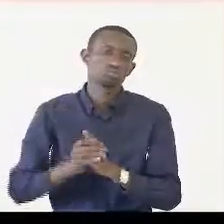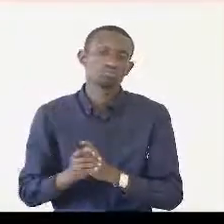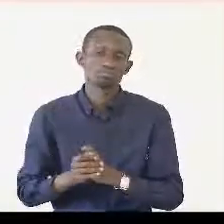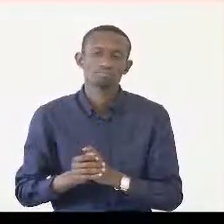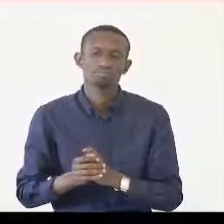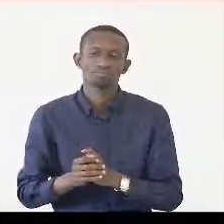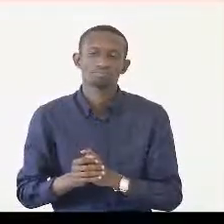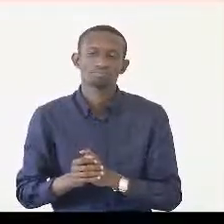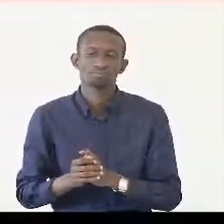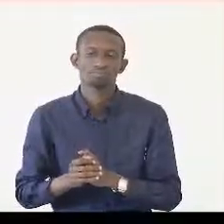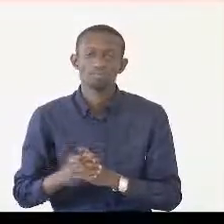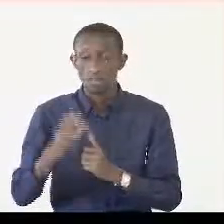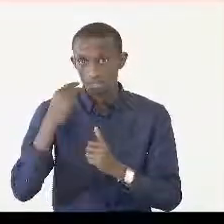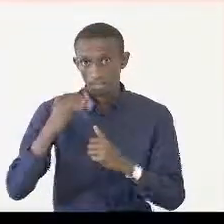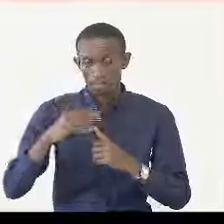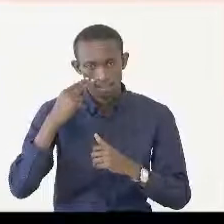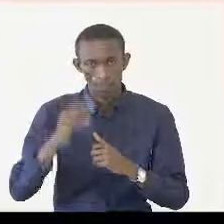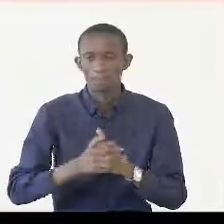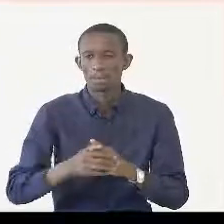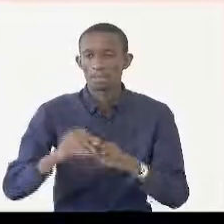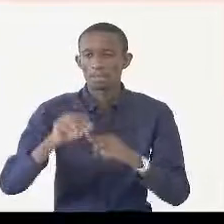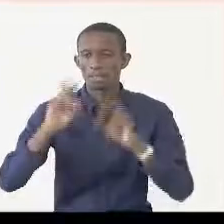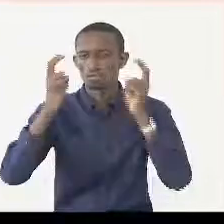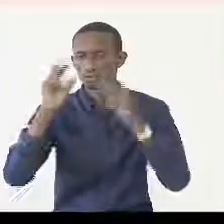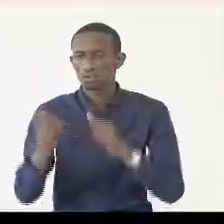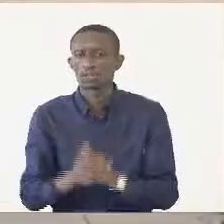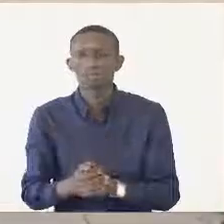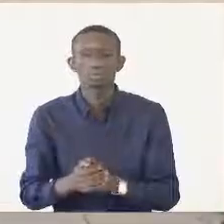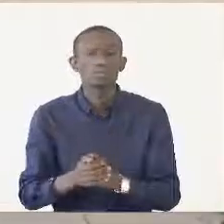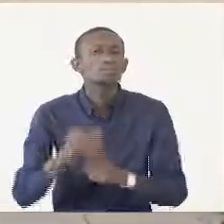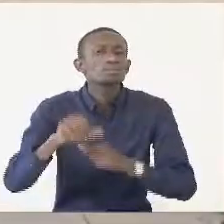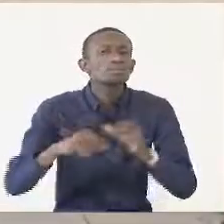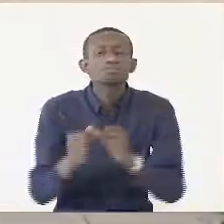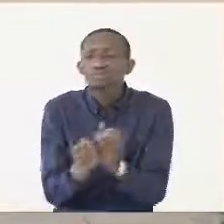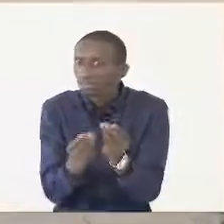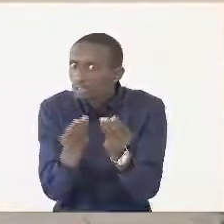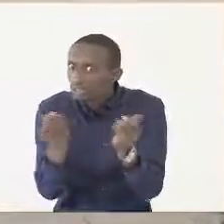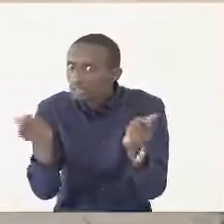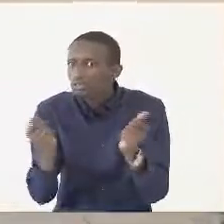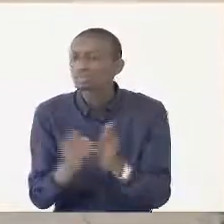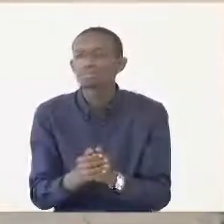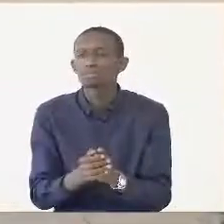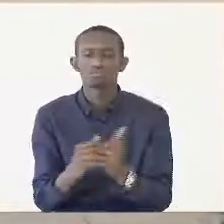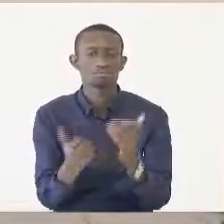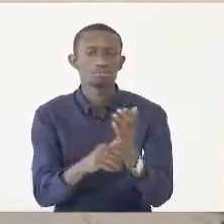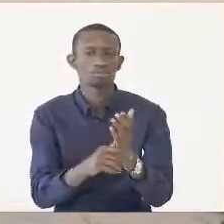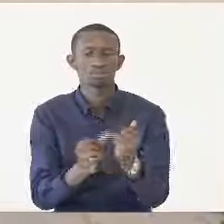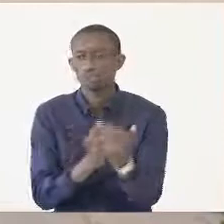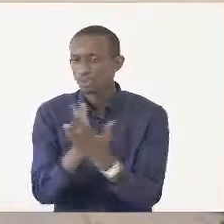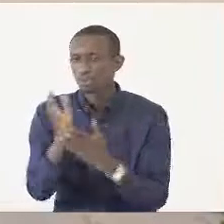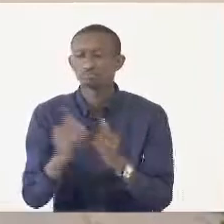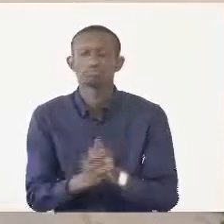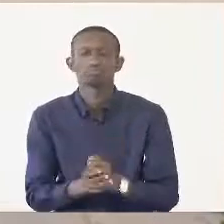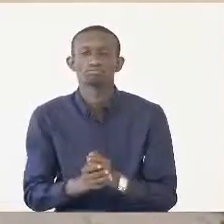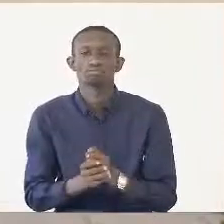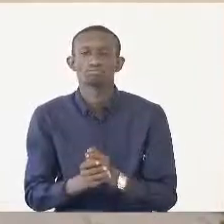related lesson, but it is about solving problems two-dimensional collision. So this is what we have